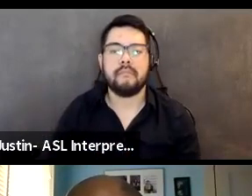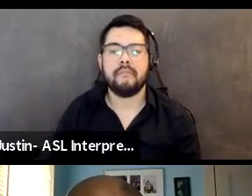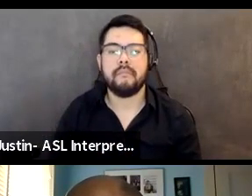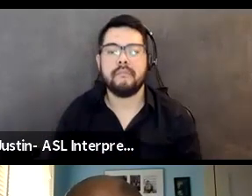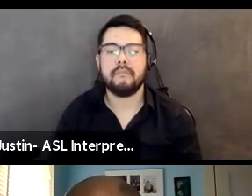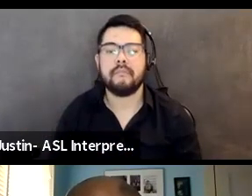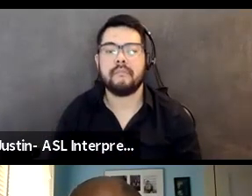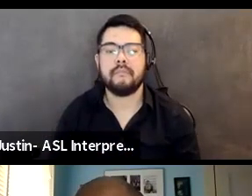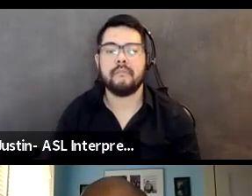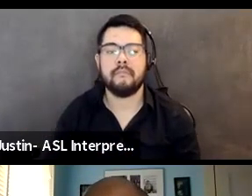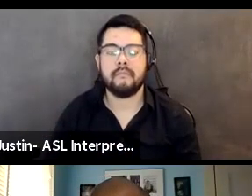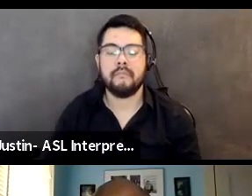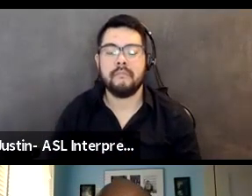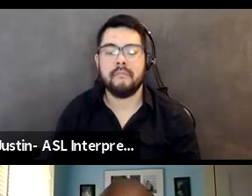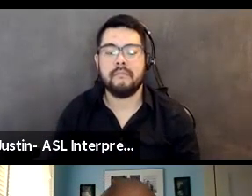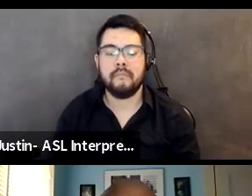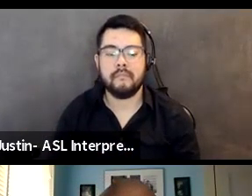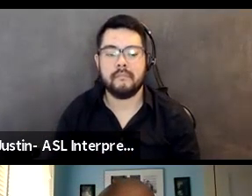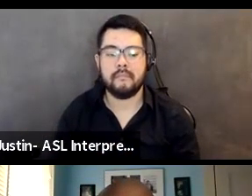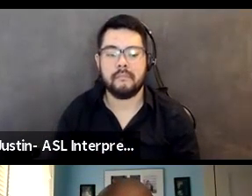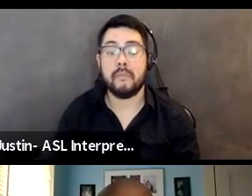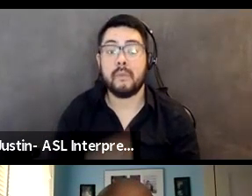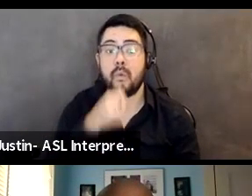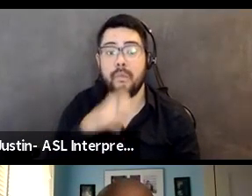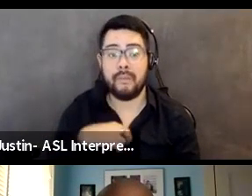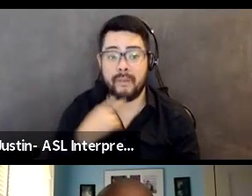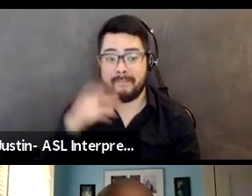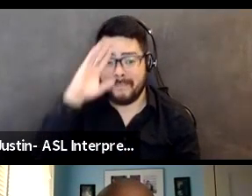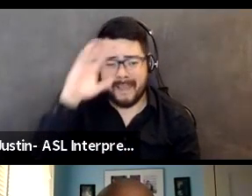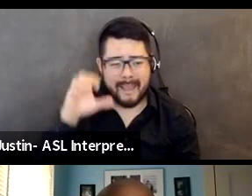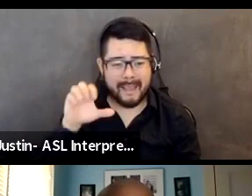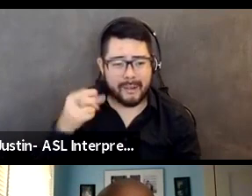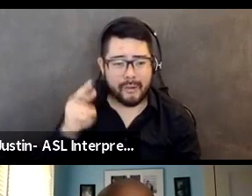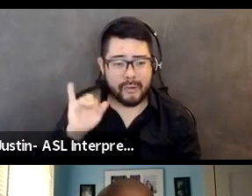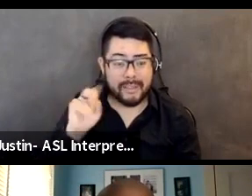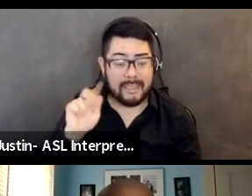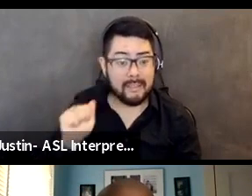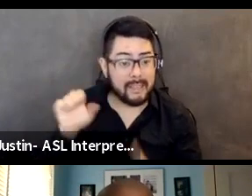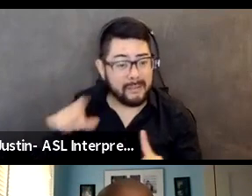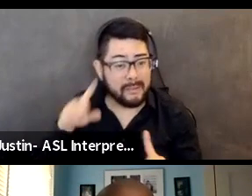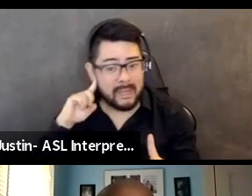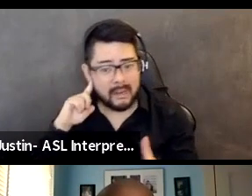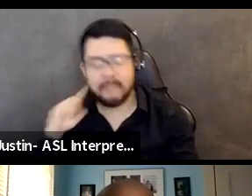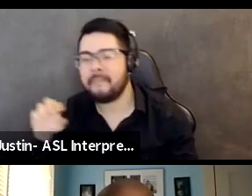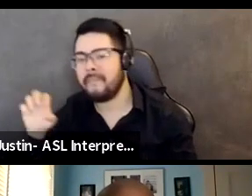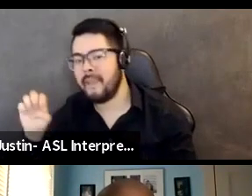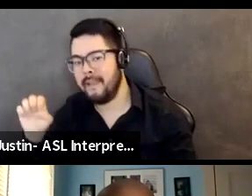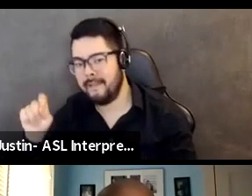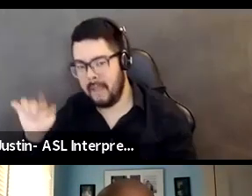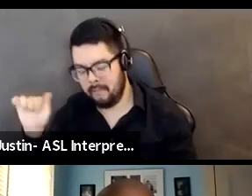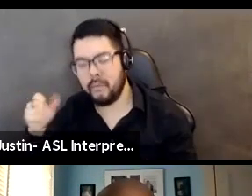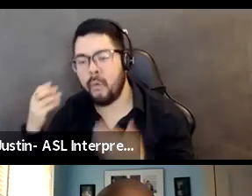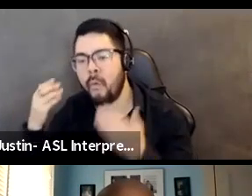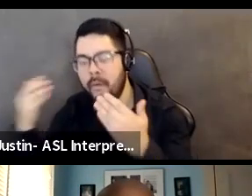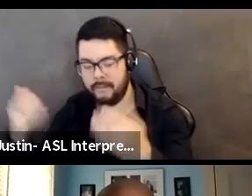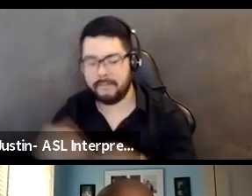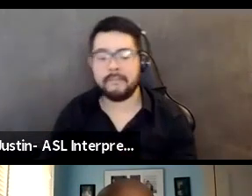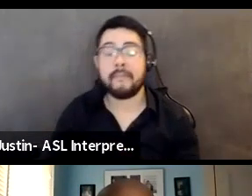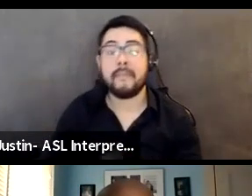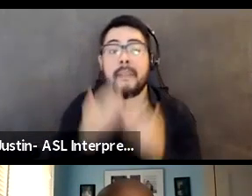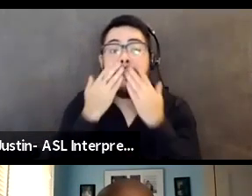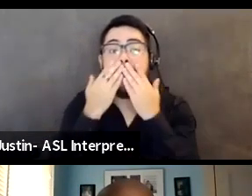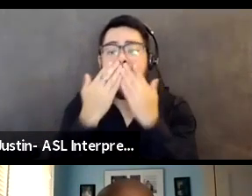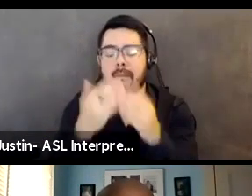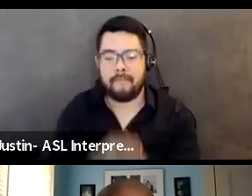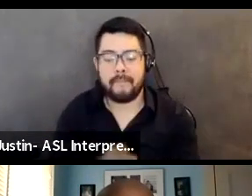creviston hello can you hear me yes we can hear you you can proceed thank you thank you for